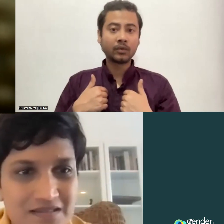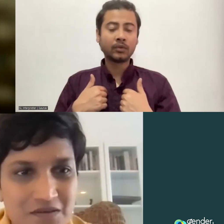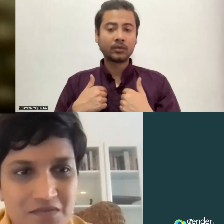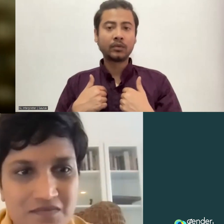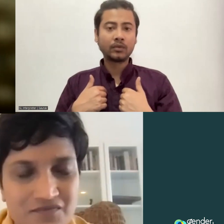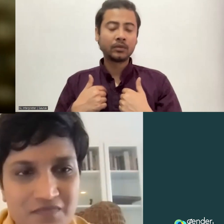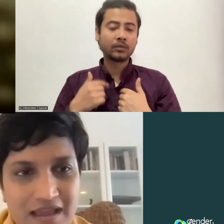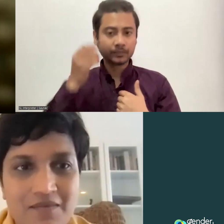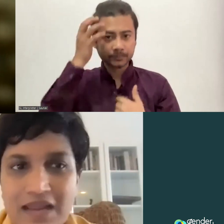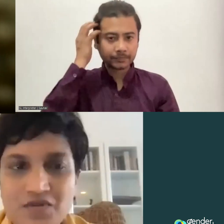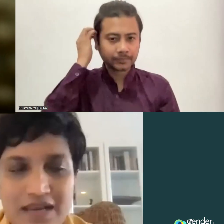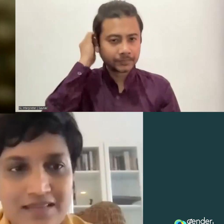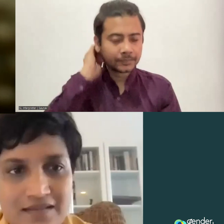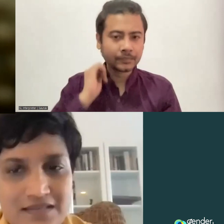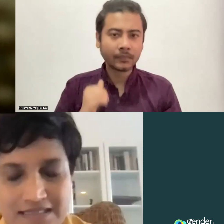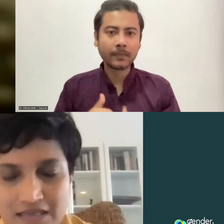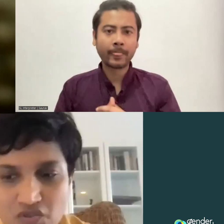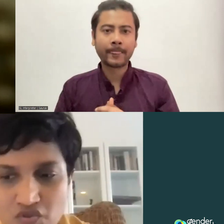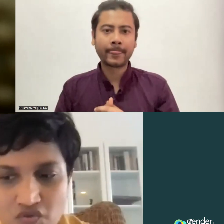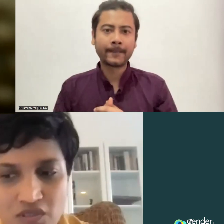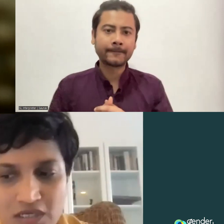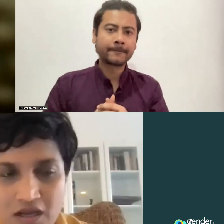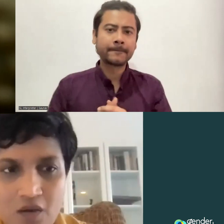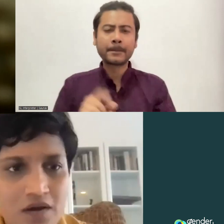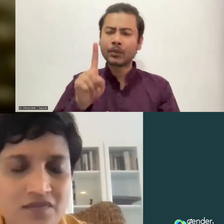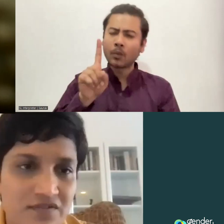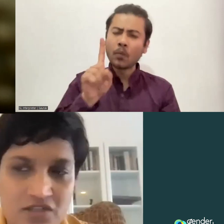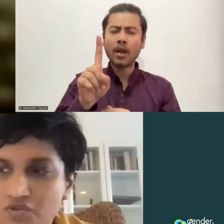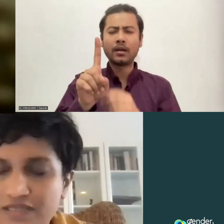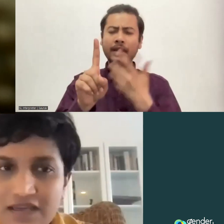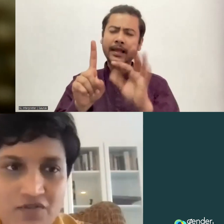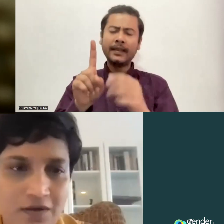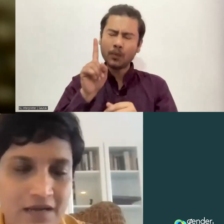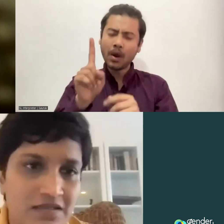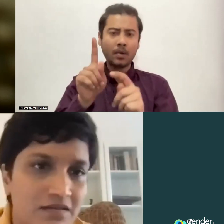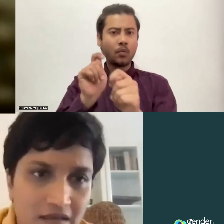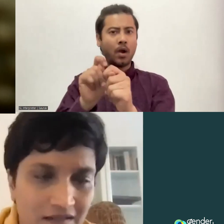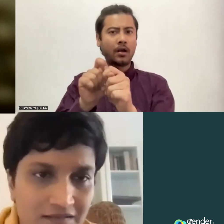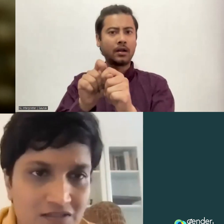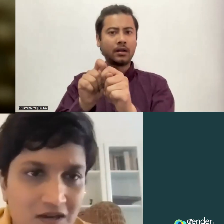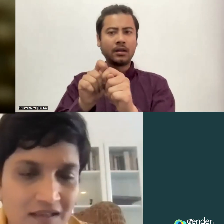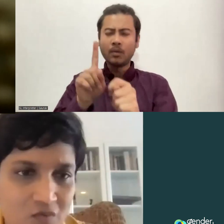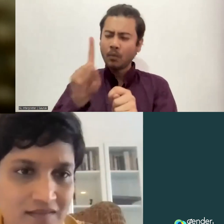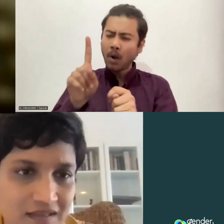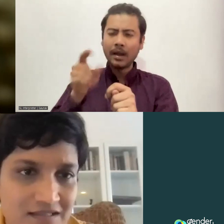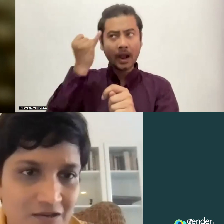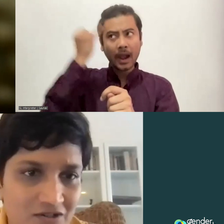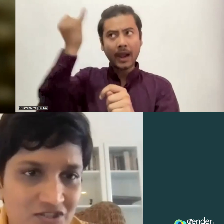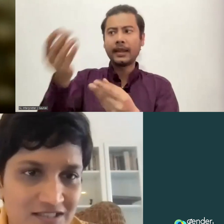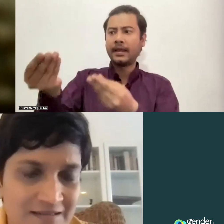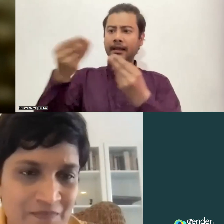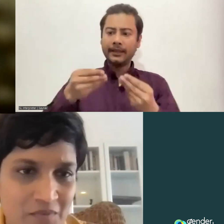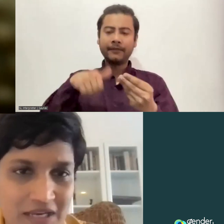because and I think this extends to a lot of different issues. Like if you look at maternal health, it's not that one thing. It's